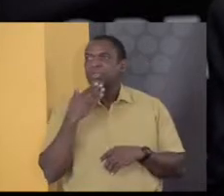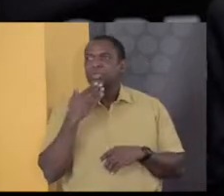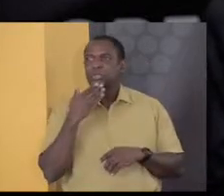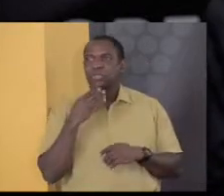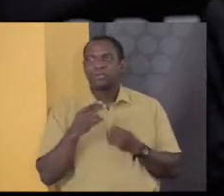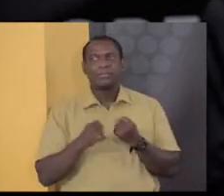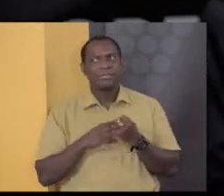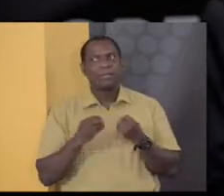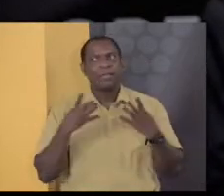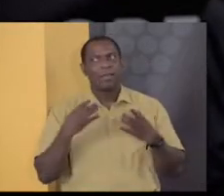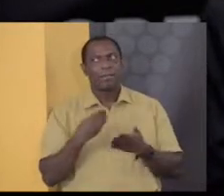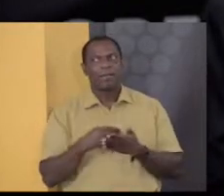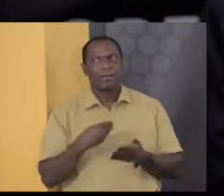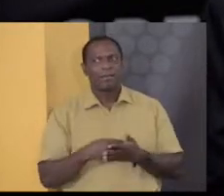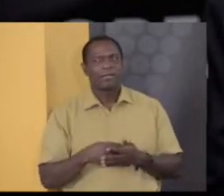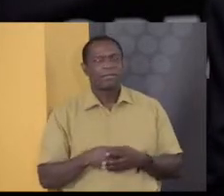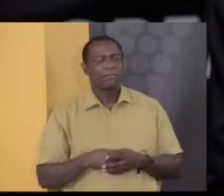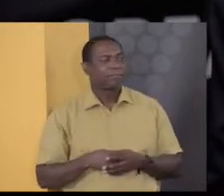been saving a lot of money.